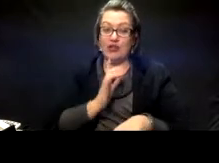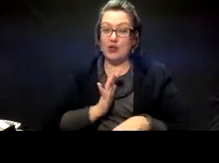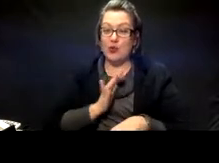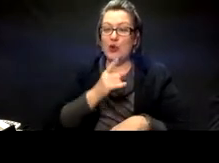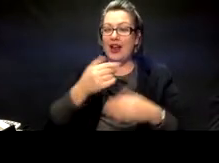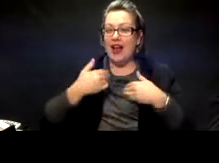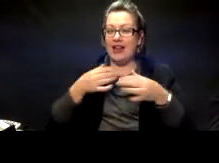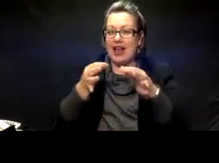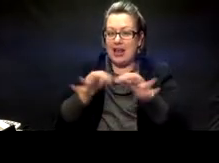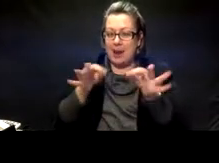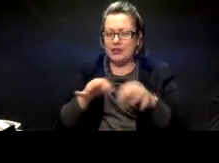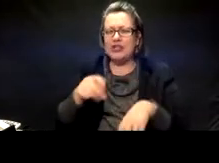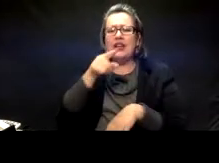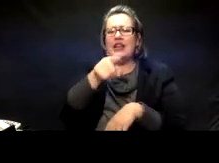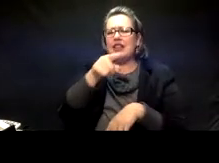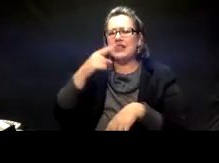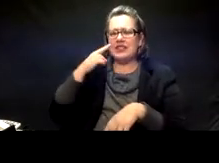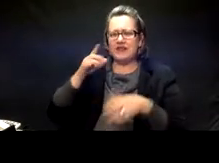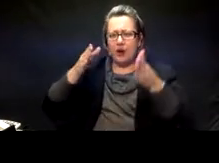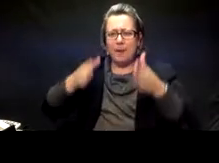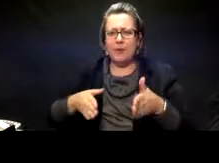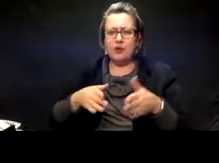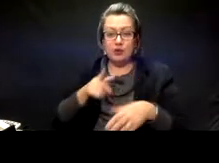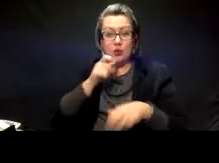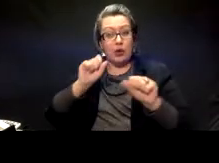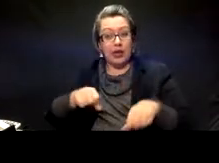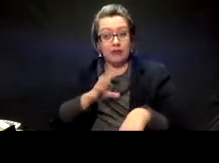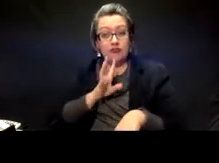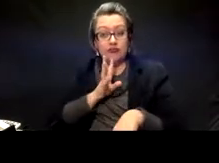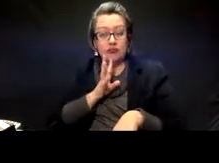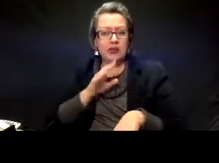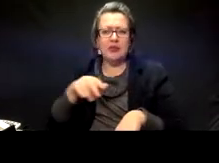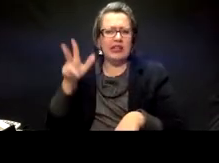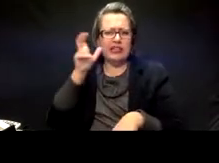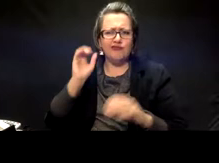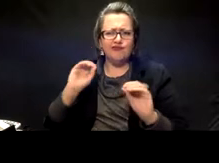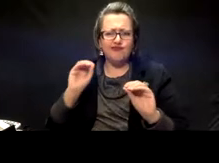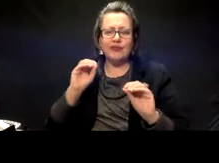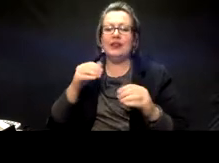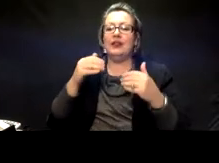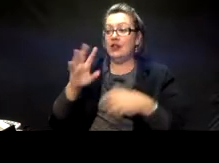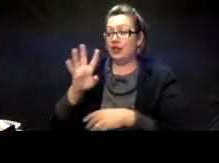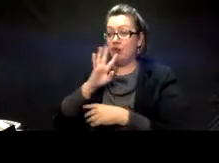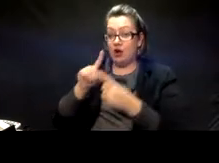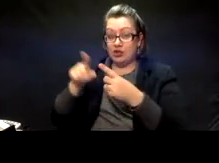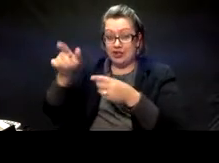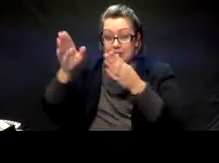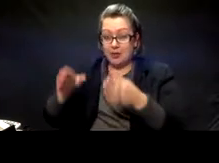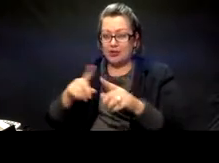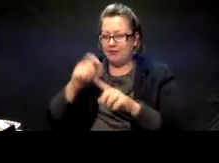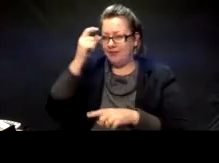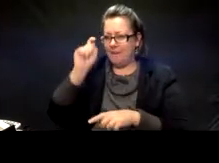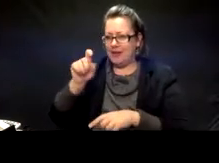So this phone is really cool. It has captions, and this is for a person who can speak but can't